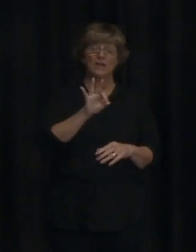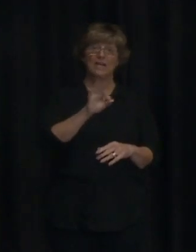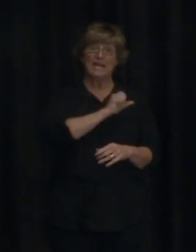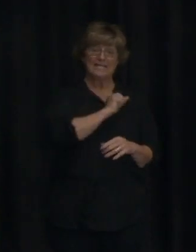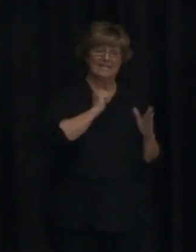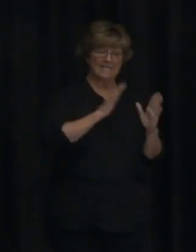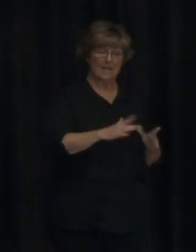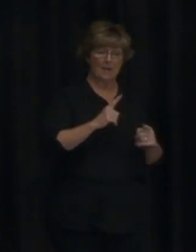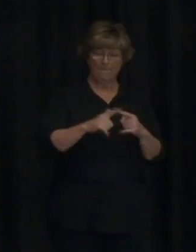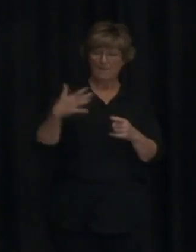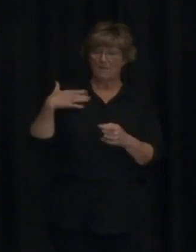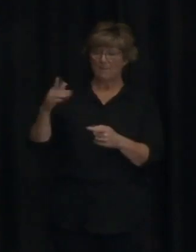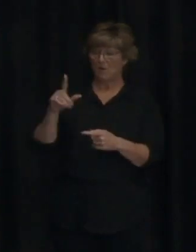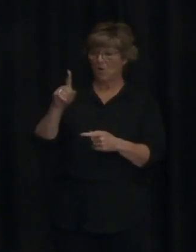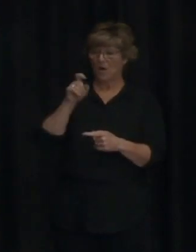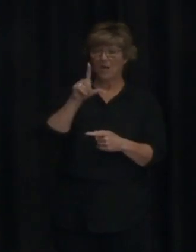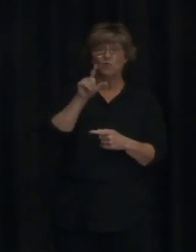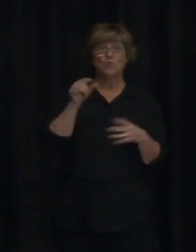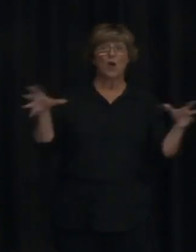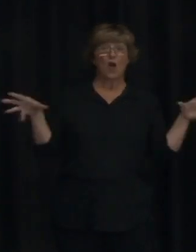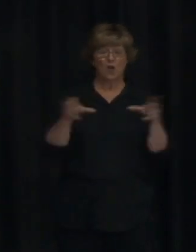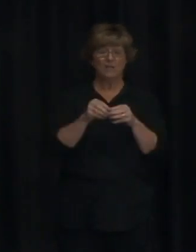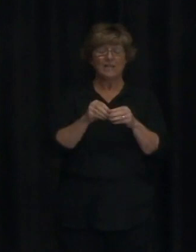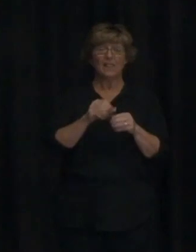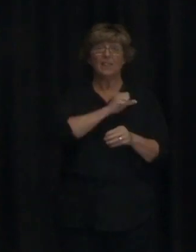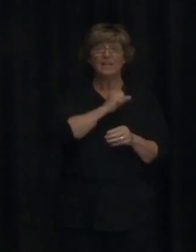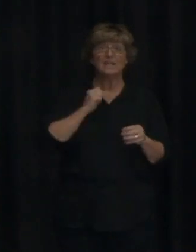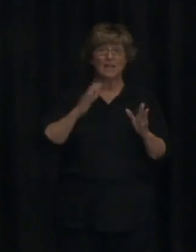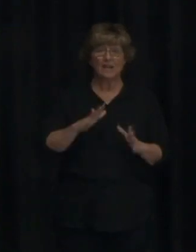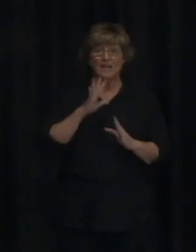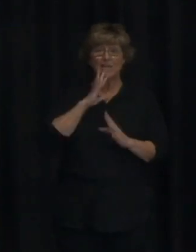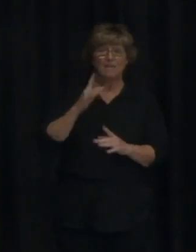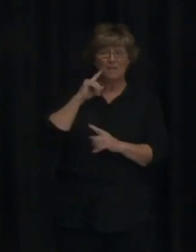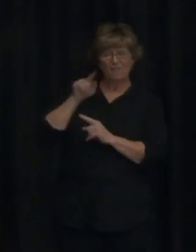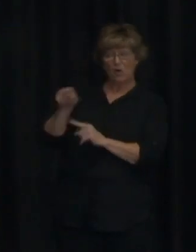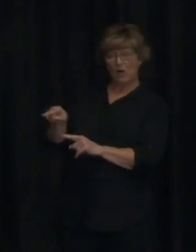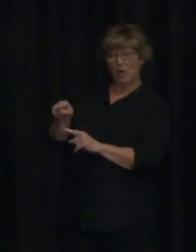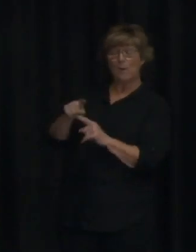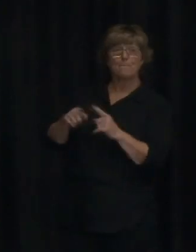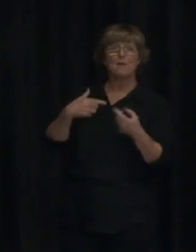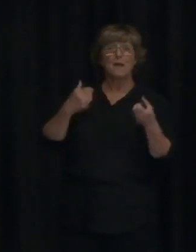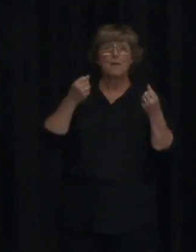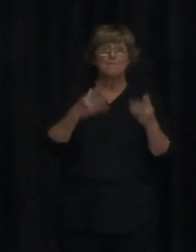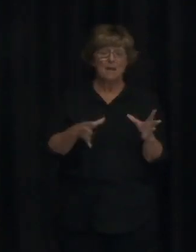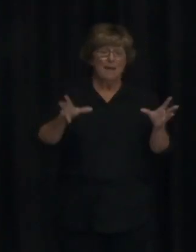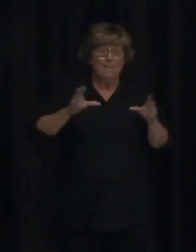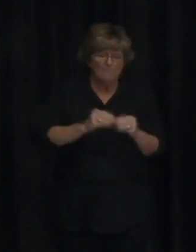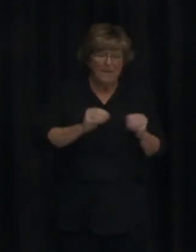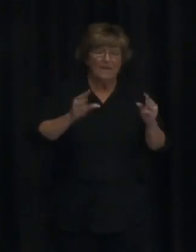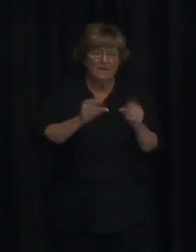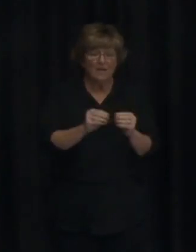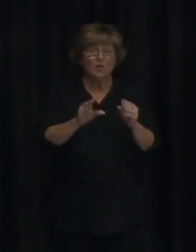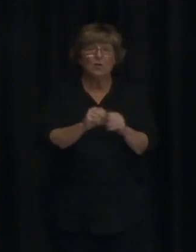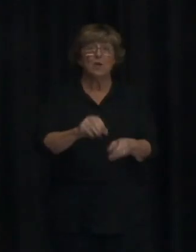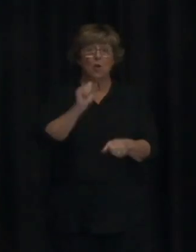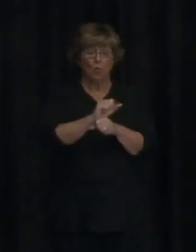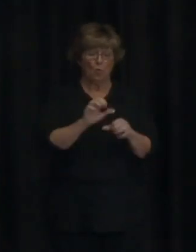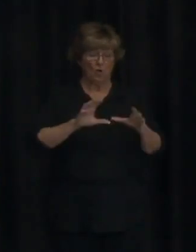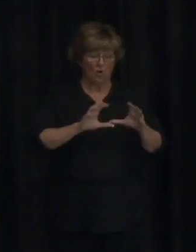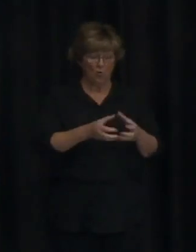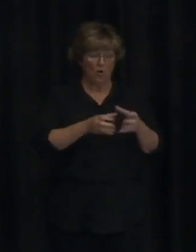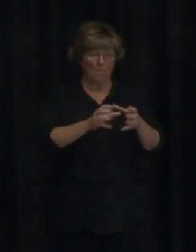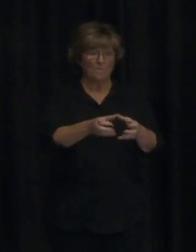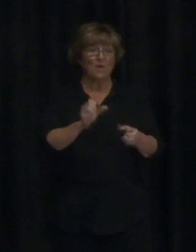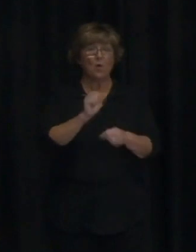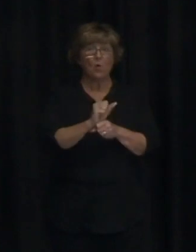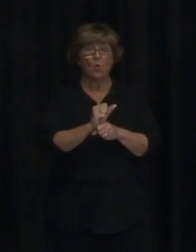here, 120 total, I can speak for him, but we've had many caucus meetings. We have had working groups who have worked